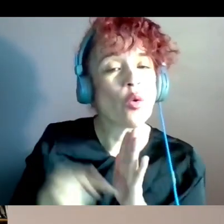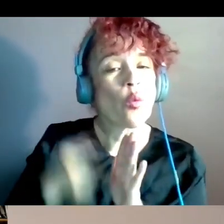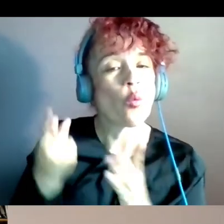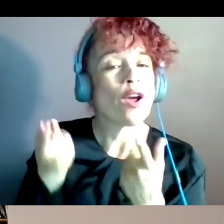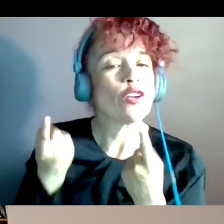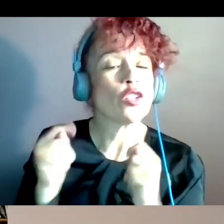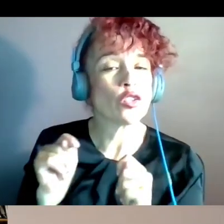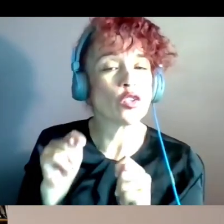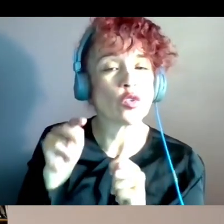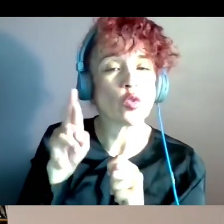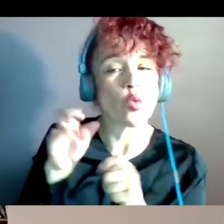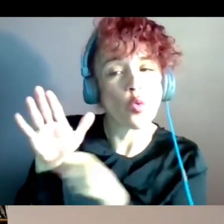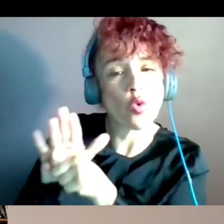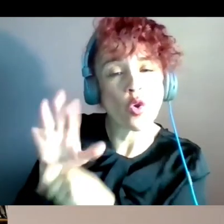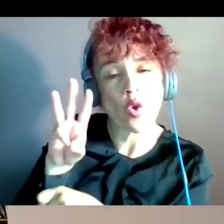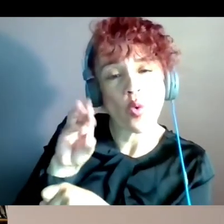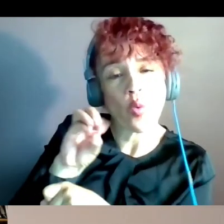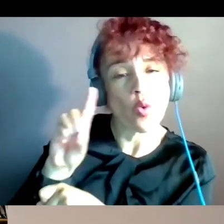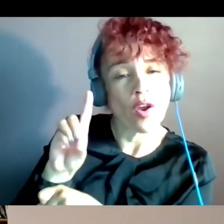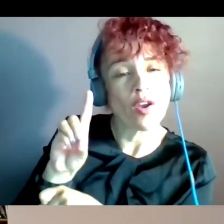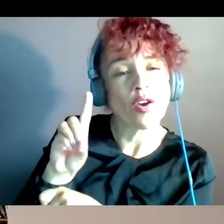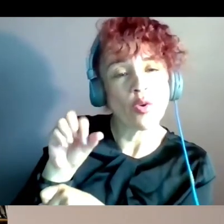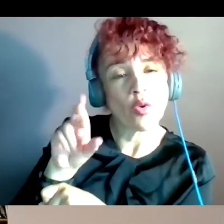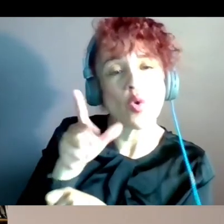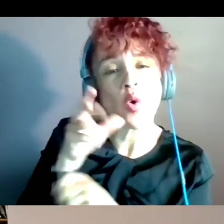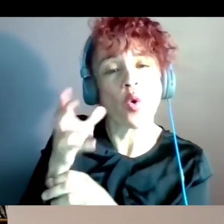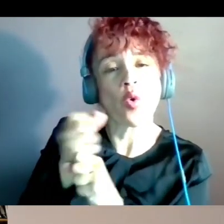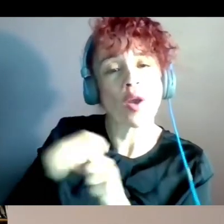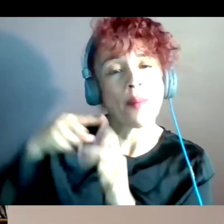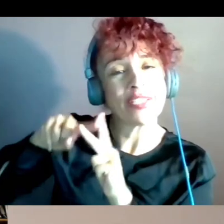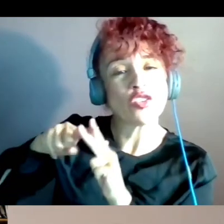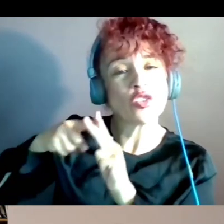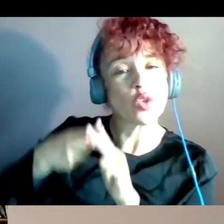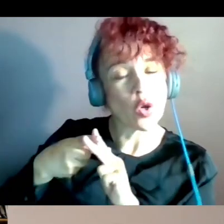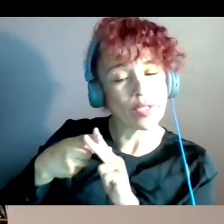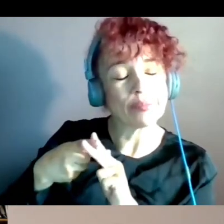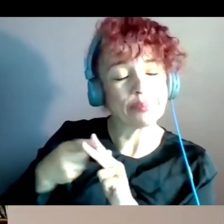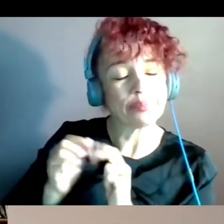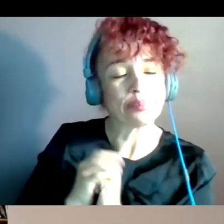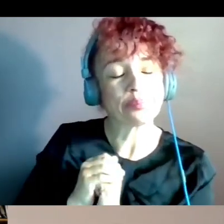to relocate that woodcarver, the woodcarver who got me started. Um,